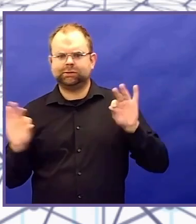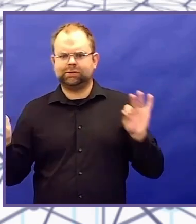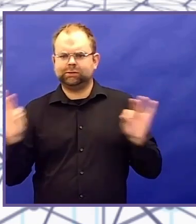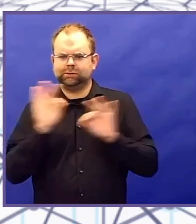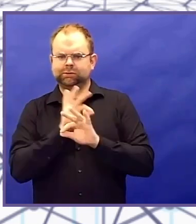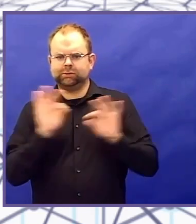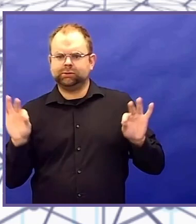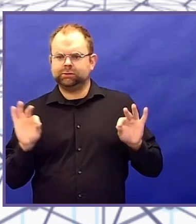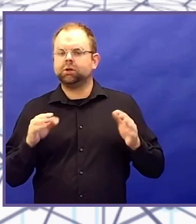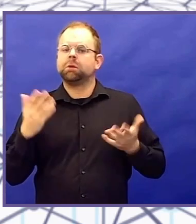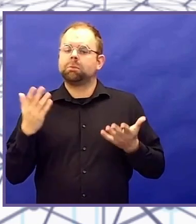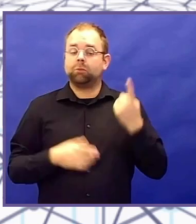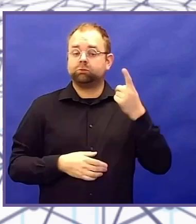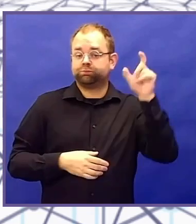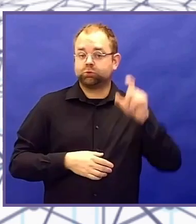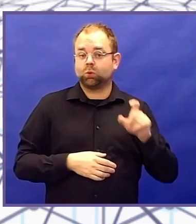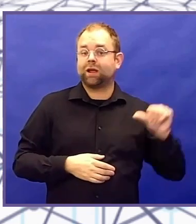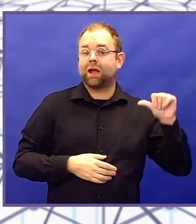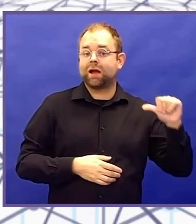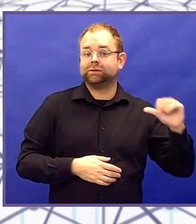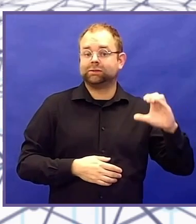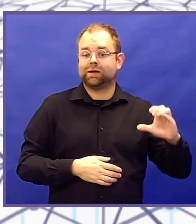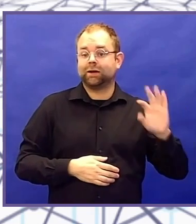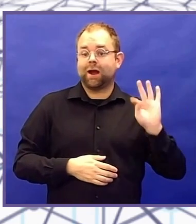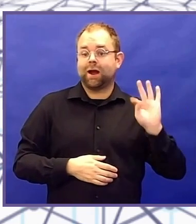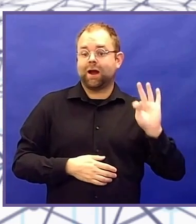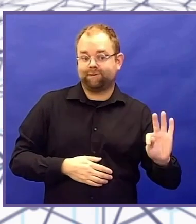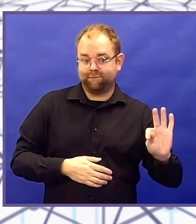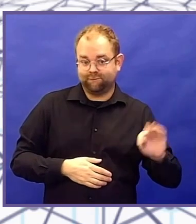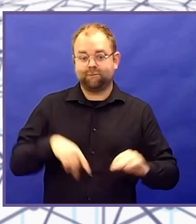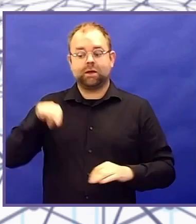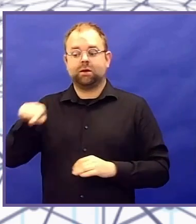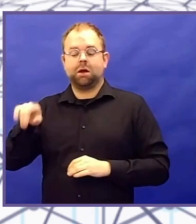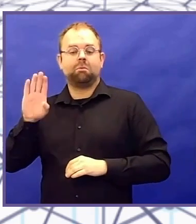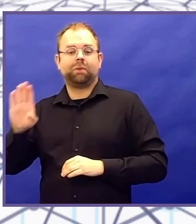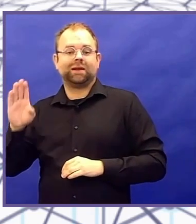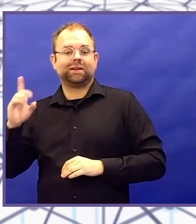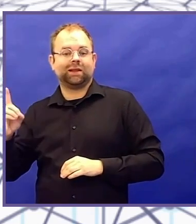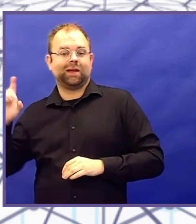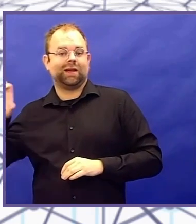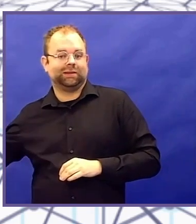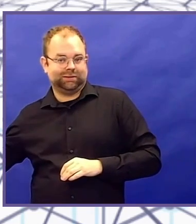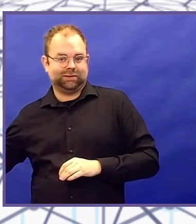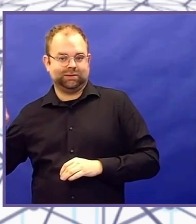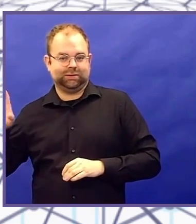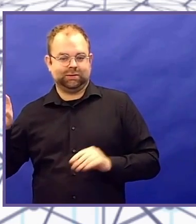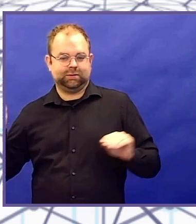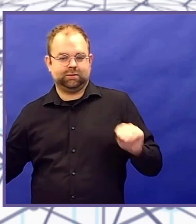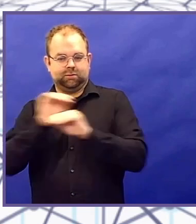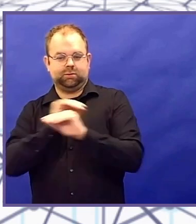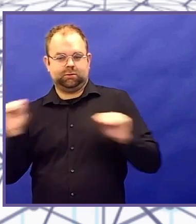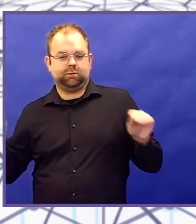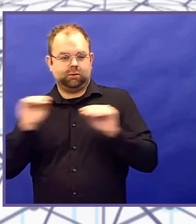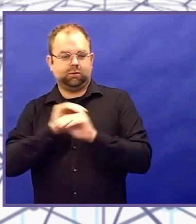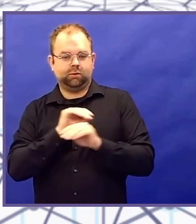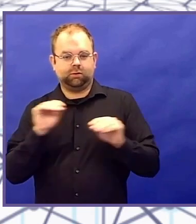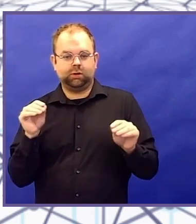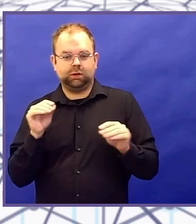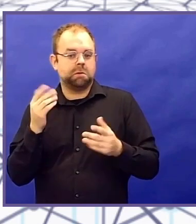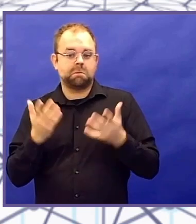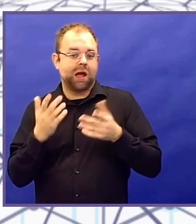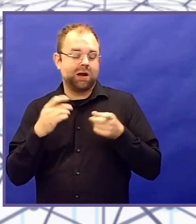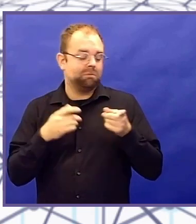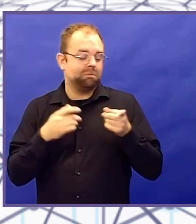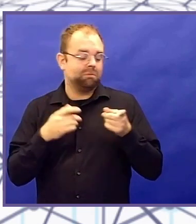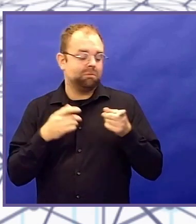to be blind like myself, and, that's not very convenient, or the equipment is not as productive and efficient at letting you